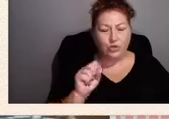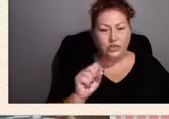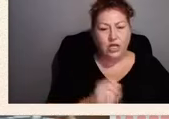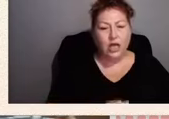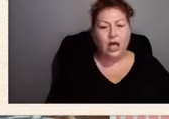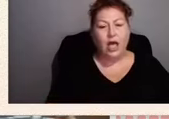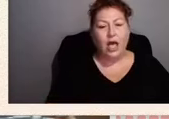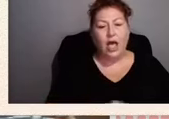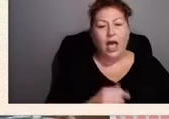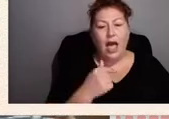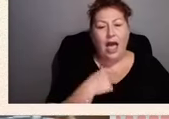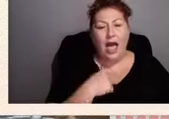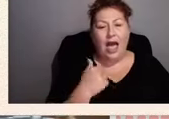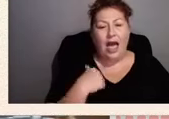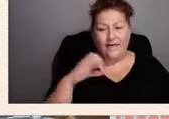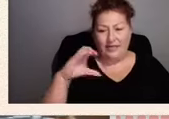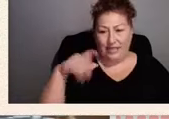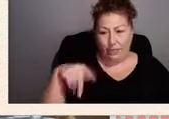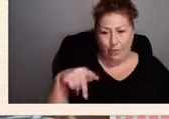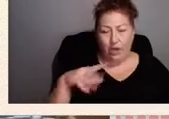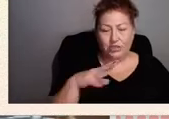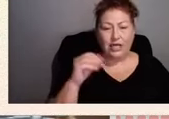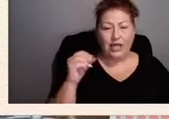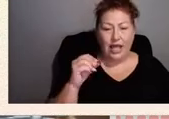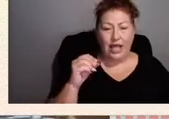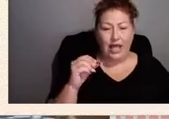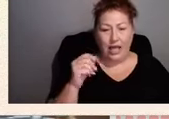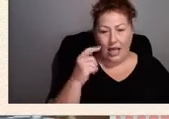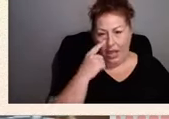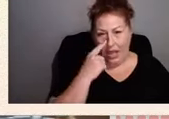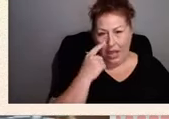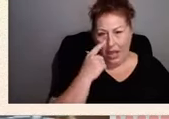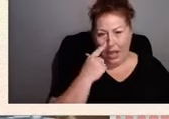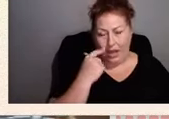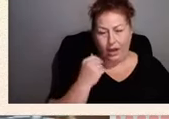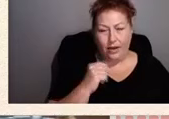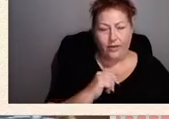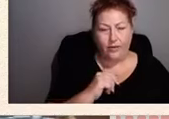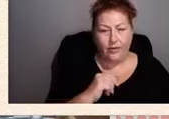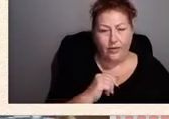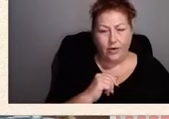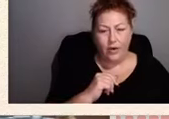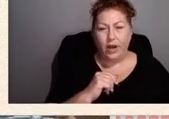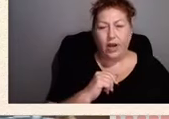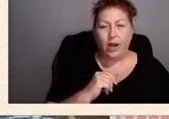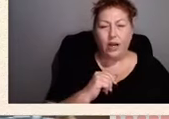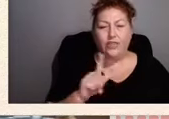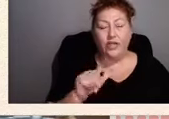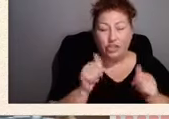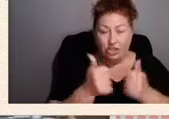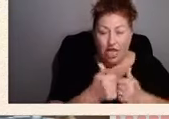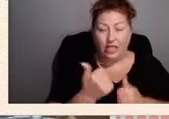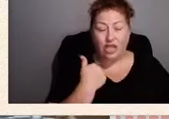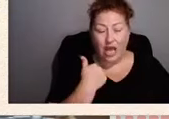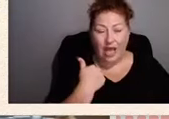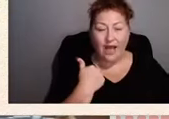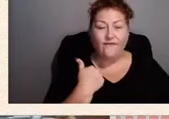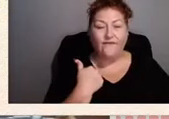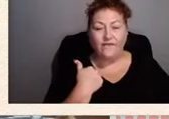cerebral palsy and processing disorder. The challenge I have is